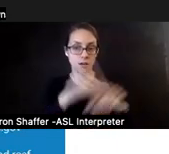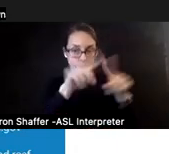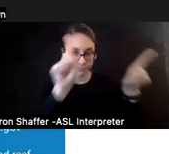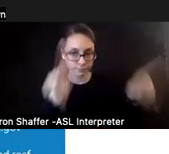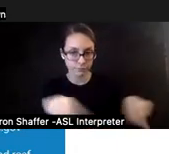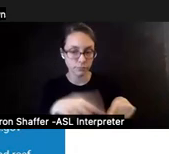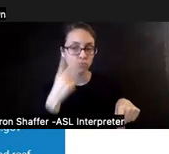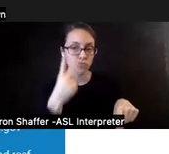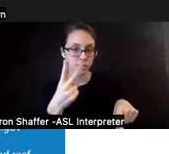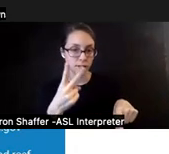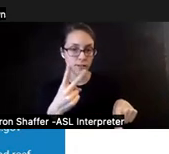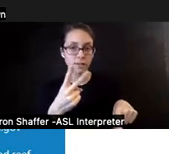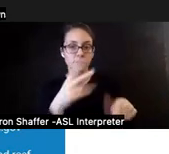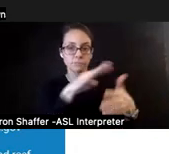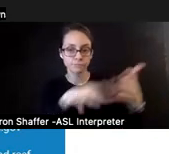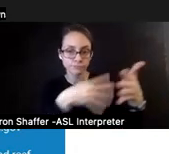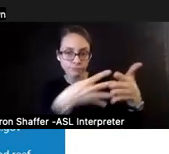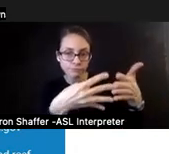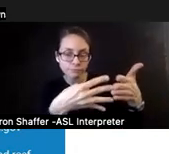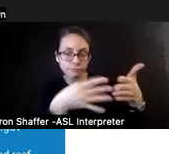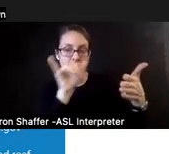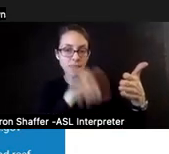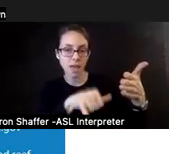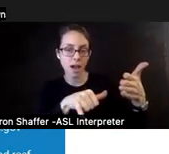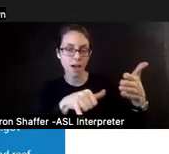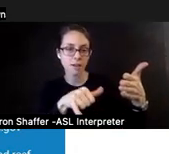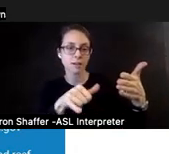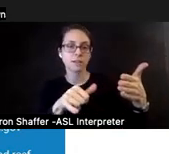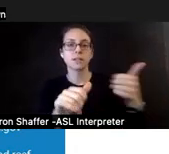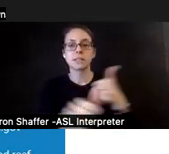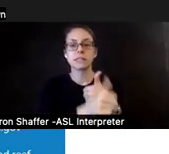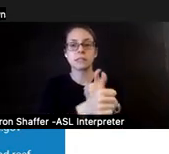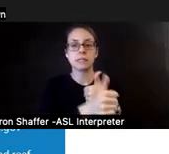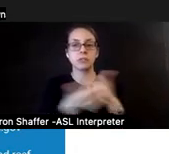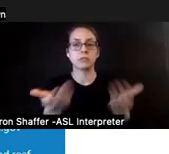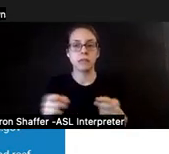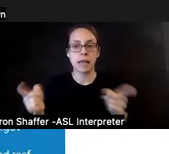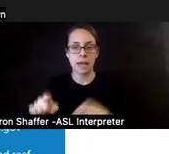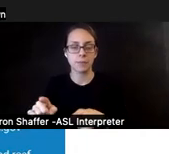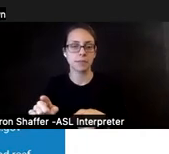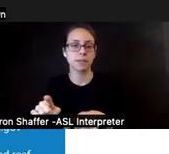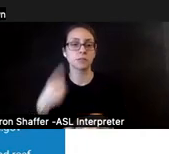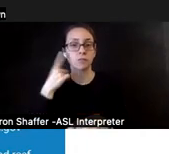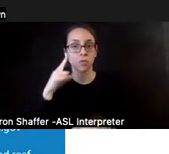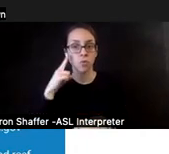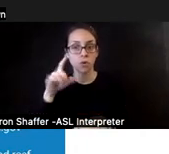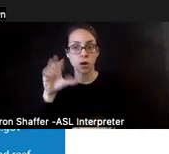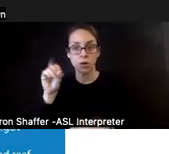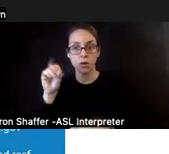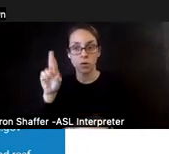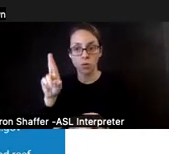showing some of those potential threats to coral reefs. We're going to focus primarily on the warming